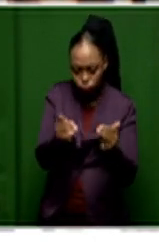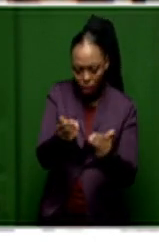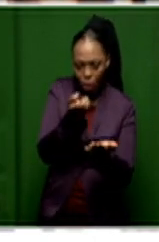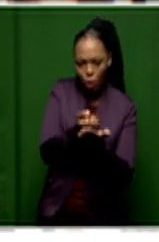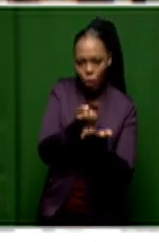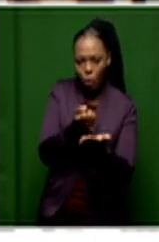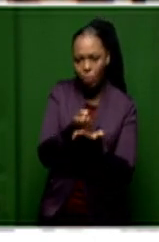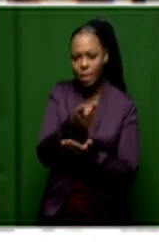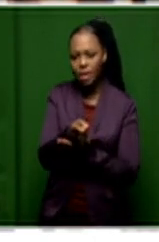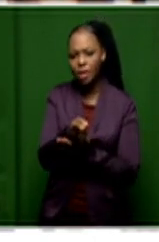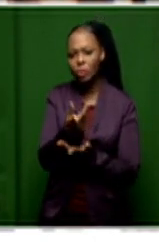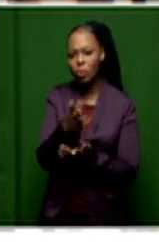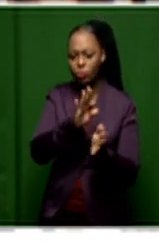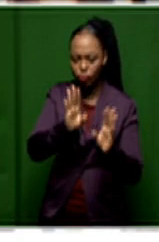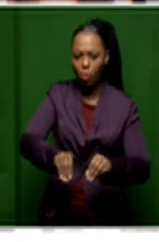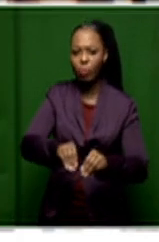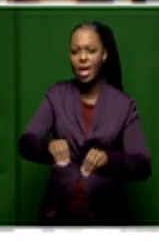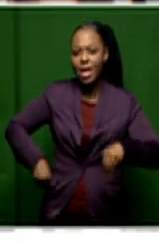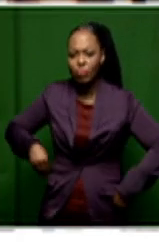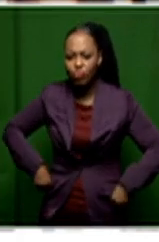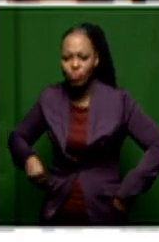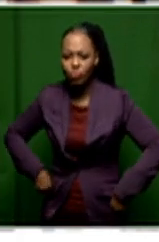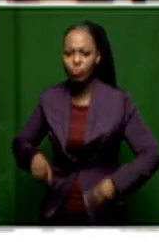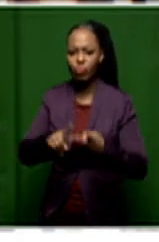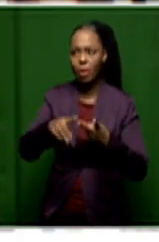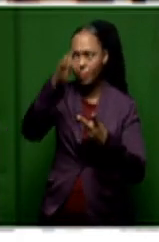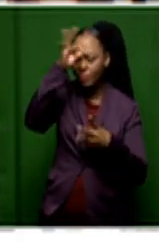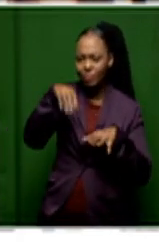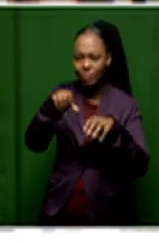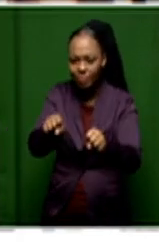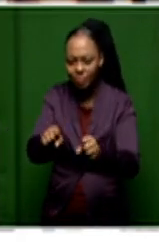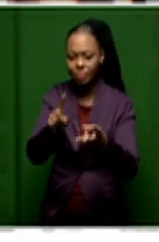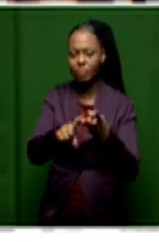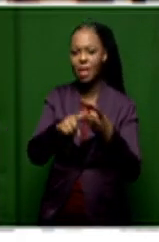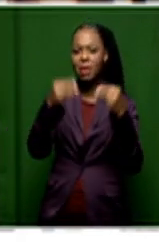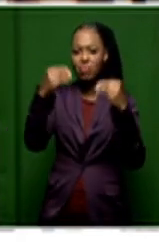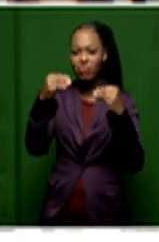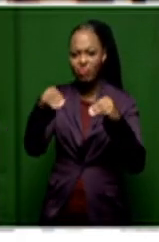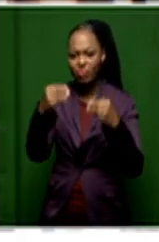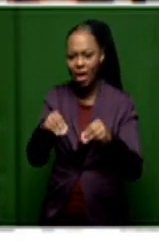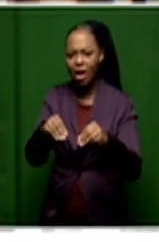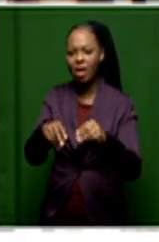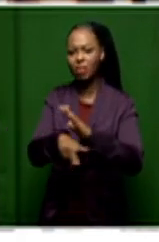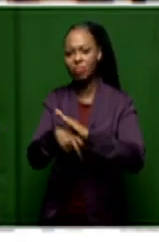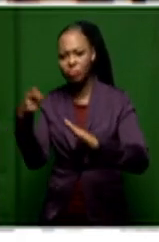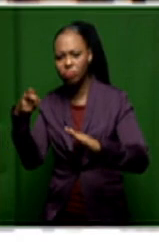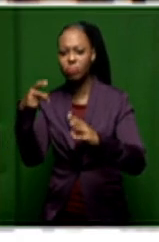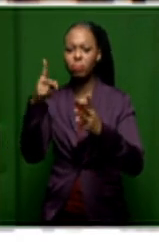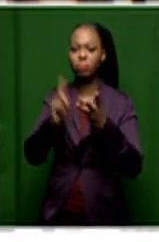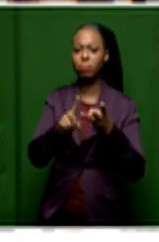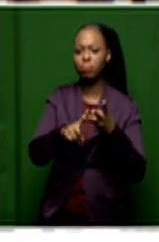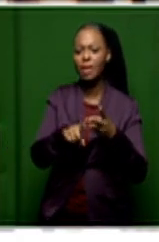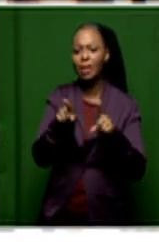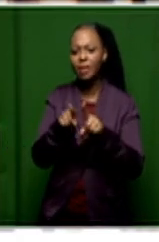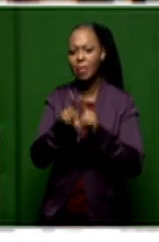issues such as corruption and state capture, the weak state of state-owned enterprises, the highly concentrated nature of